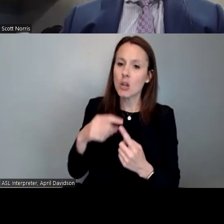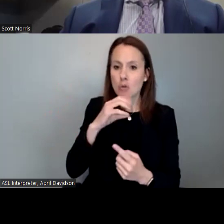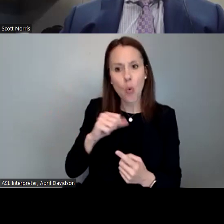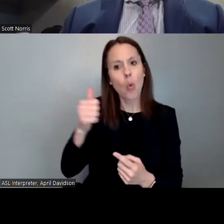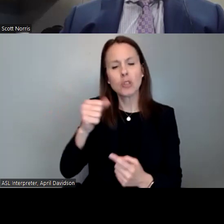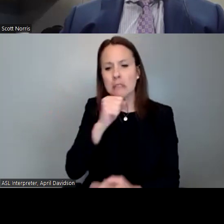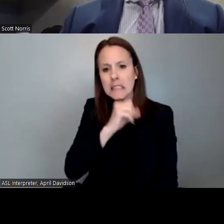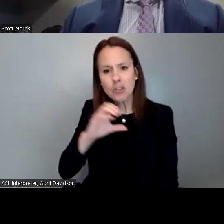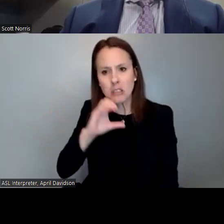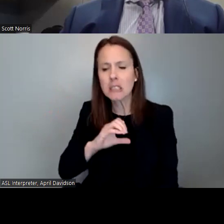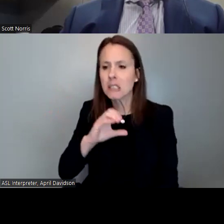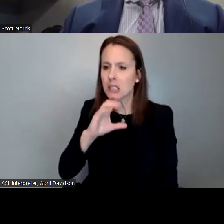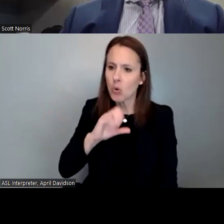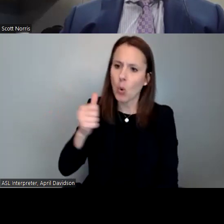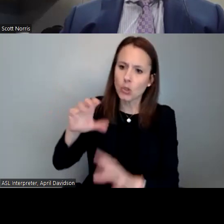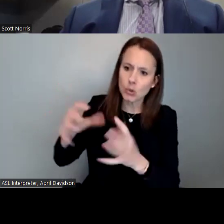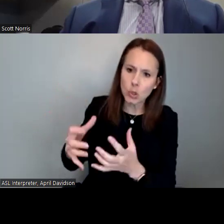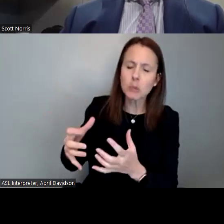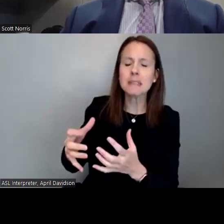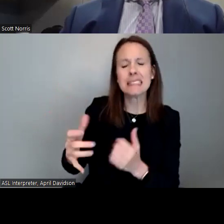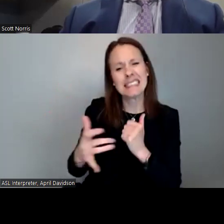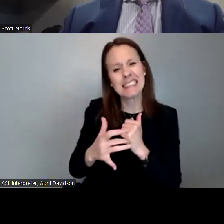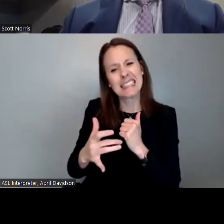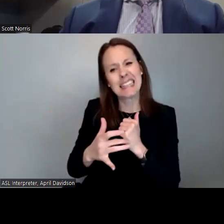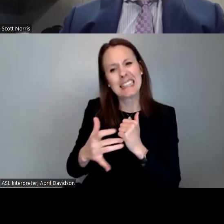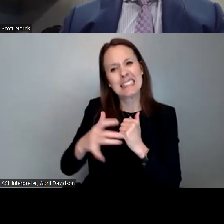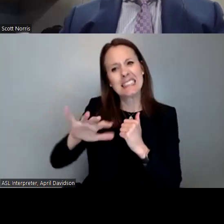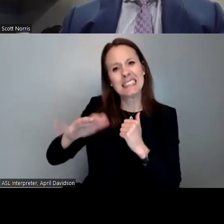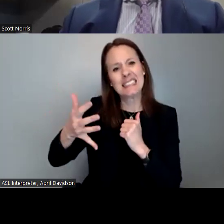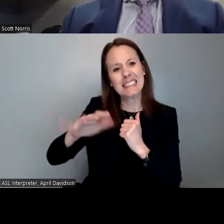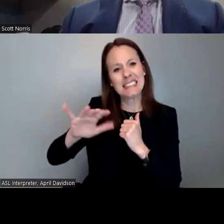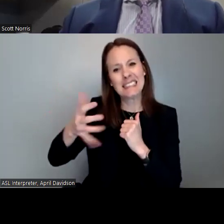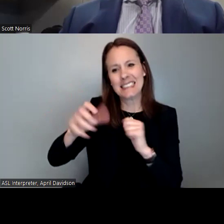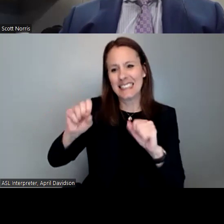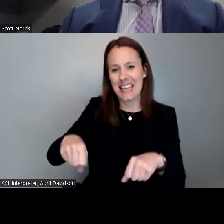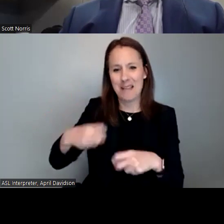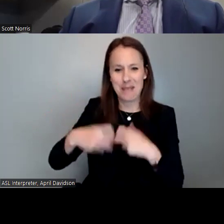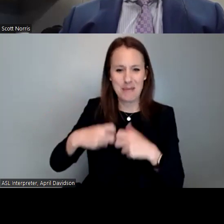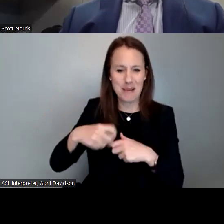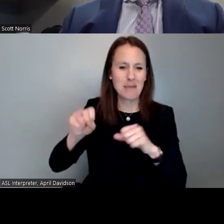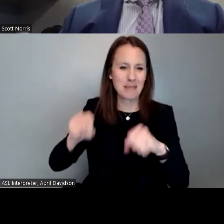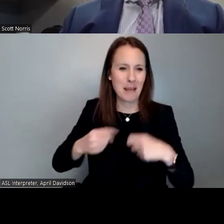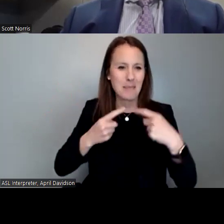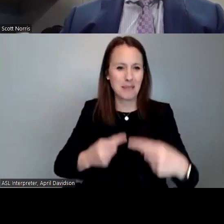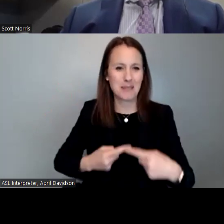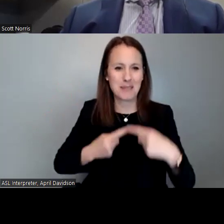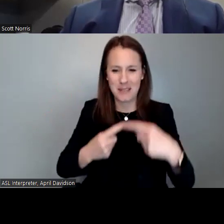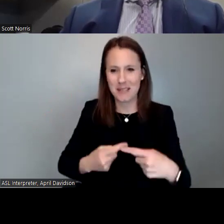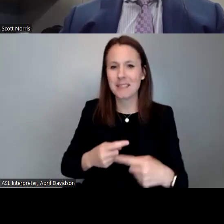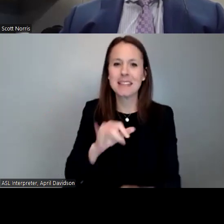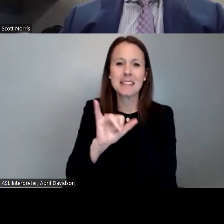group, you know, technology is an issue, as Pat had